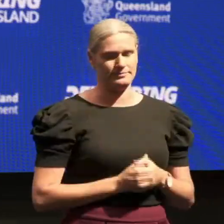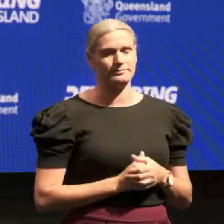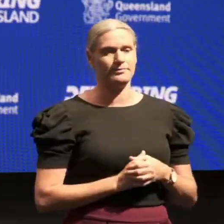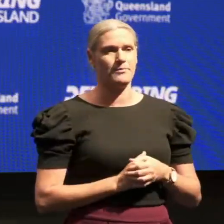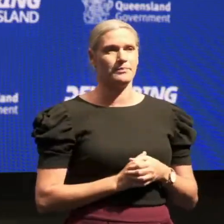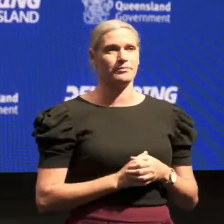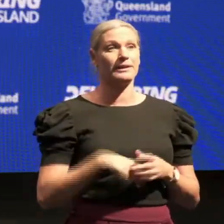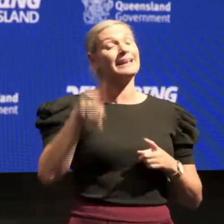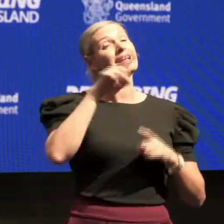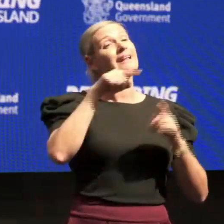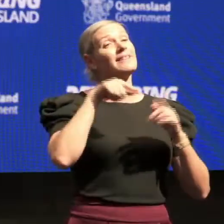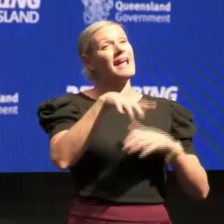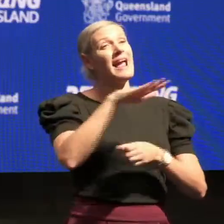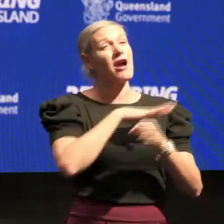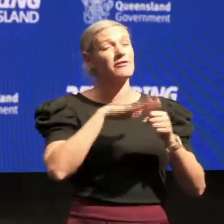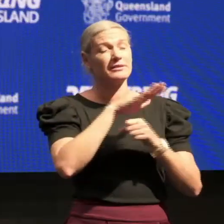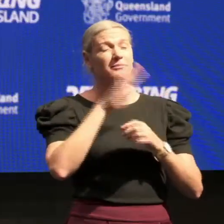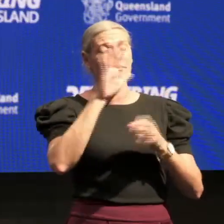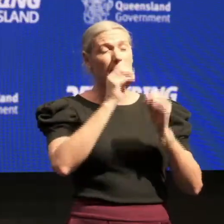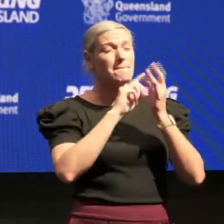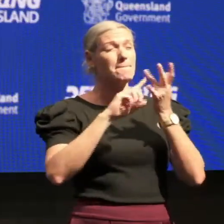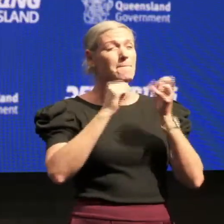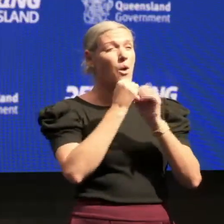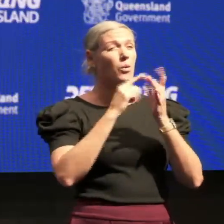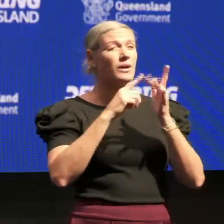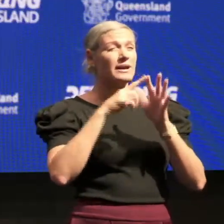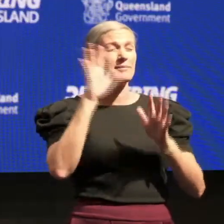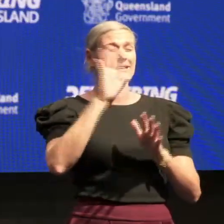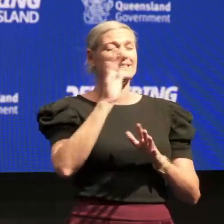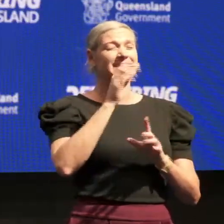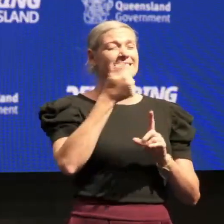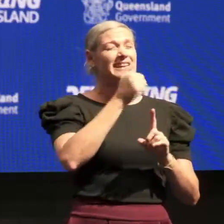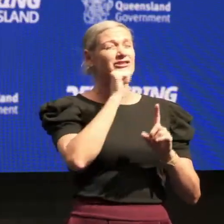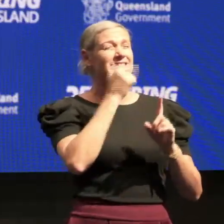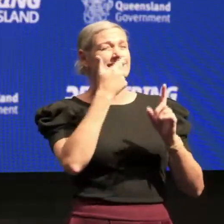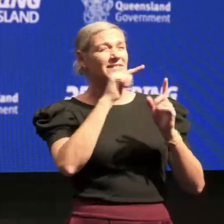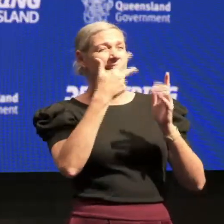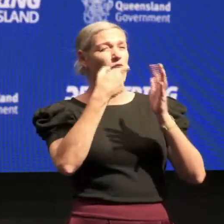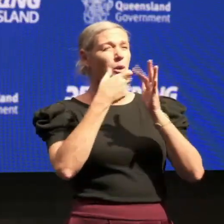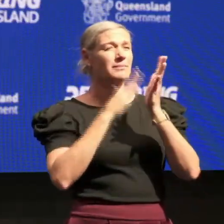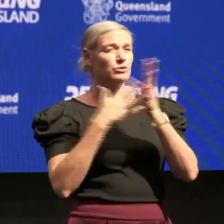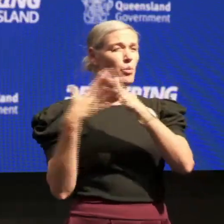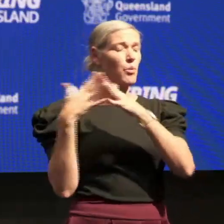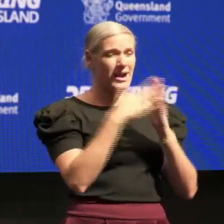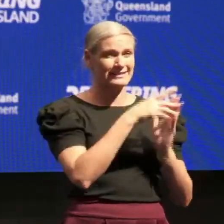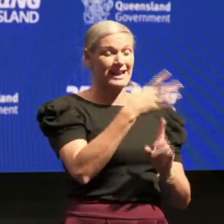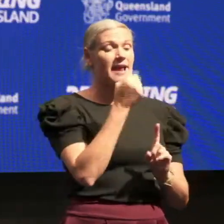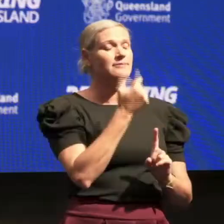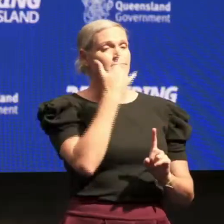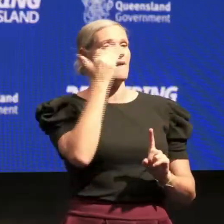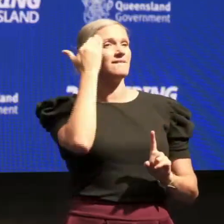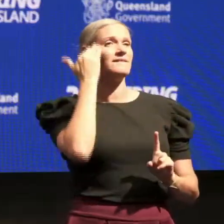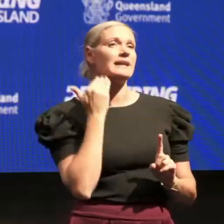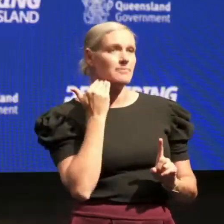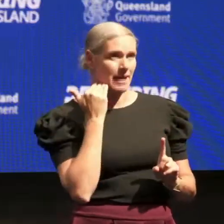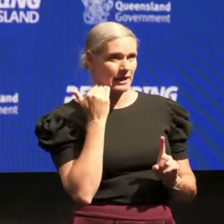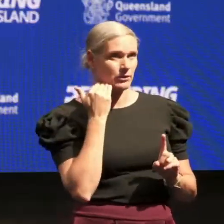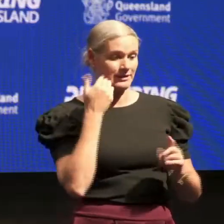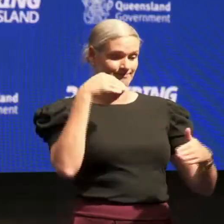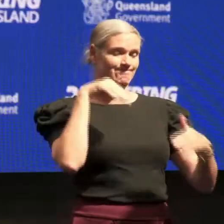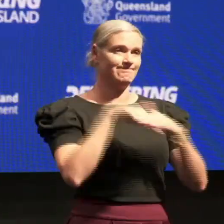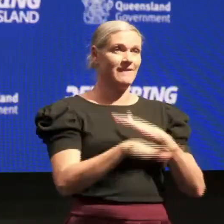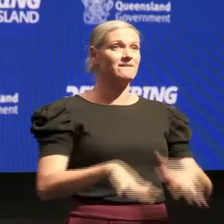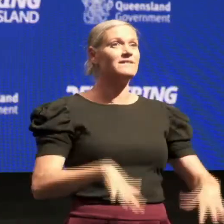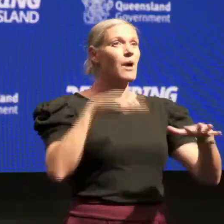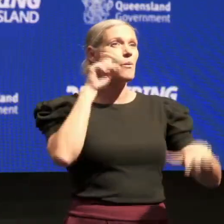Further, in the area of Bogey, about 57 kilometres west of Bowen this morning, we had a female